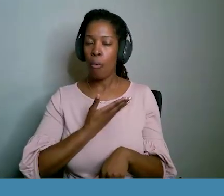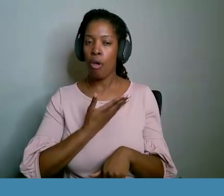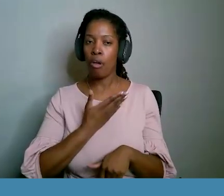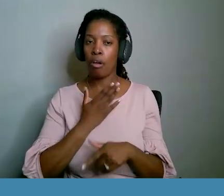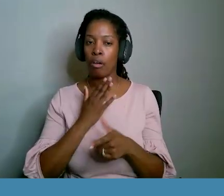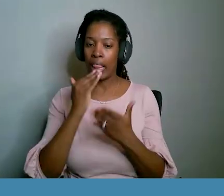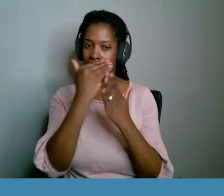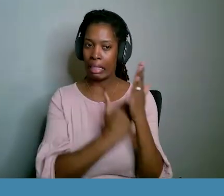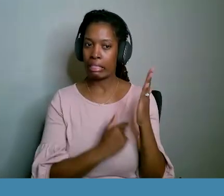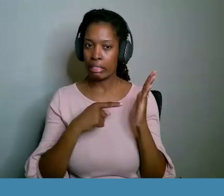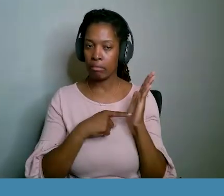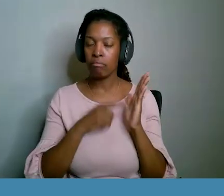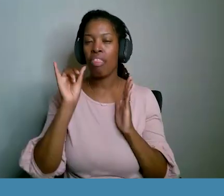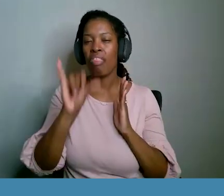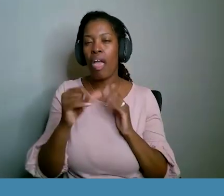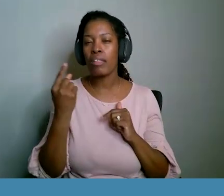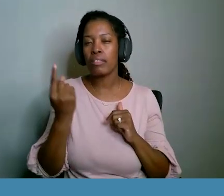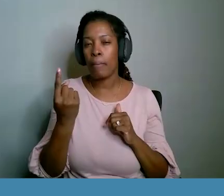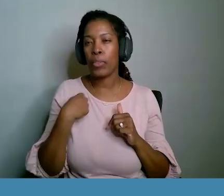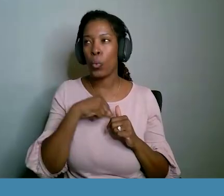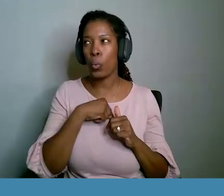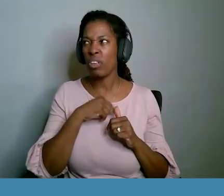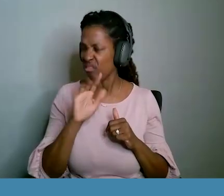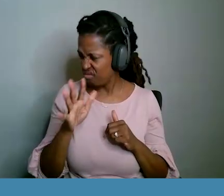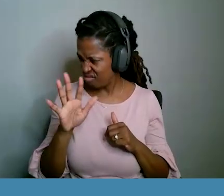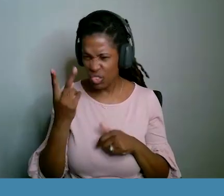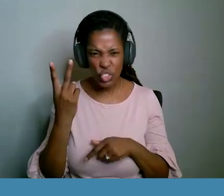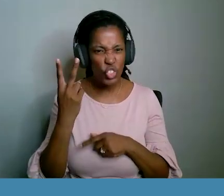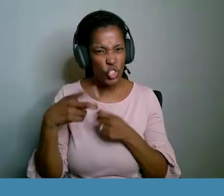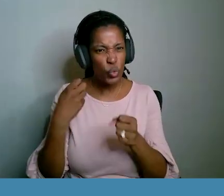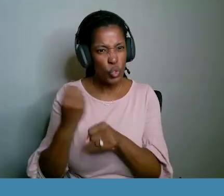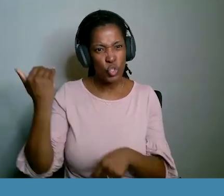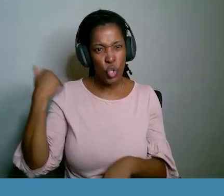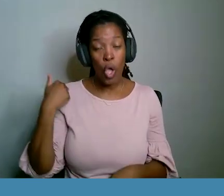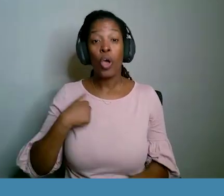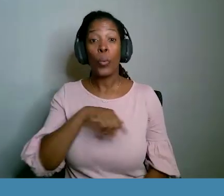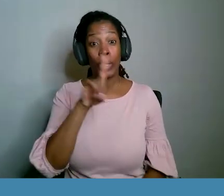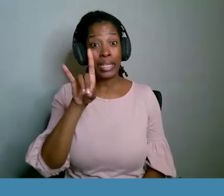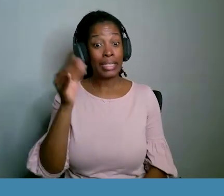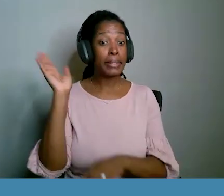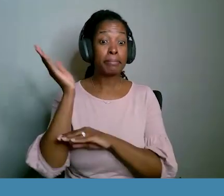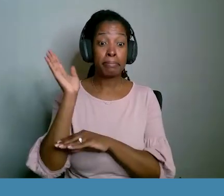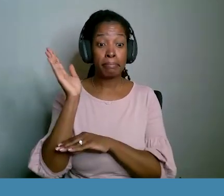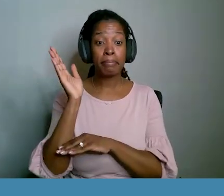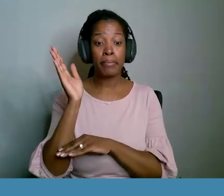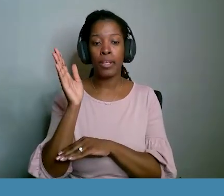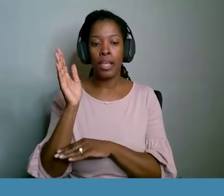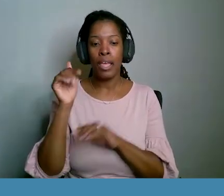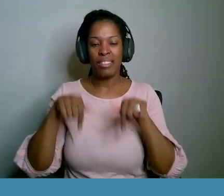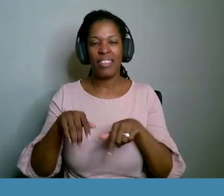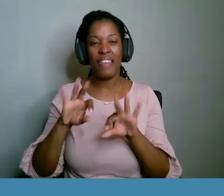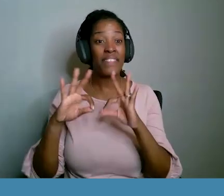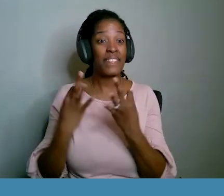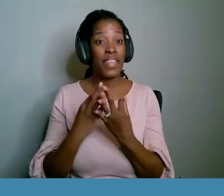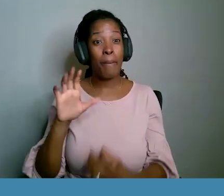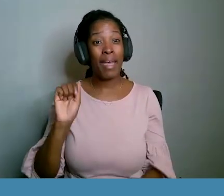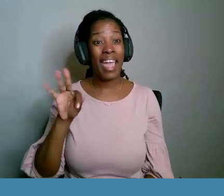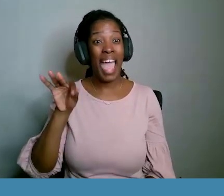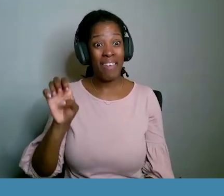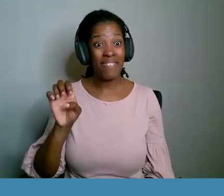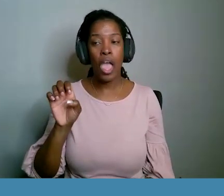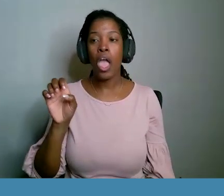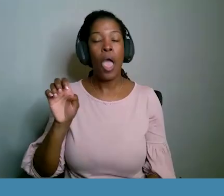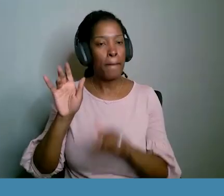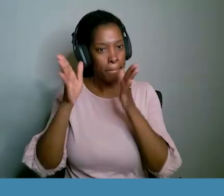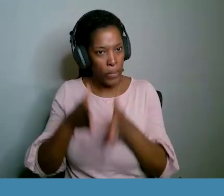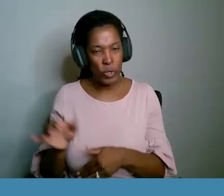something that we are actually 2 years ago, we gave this presentation at Family Cafe, and we received a similar question, and